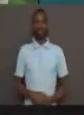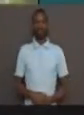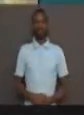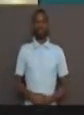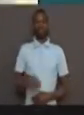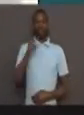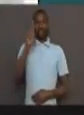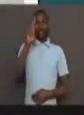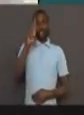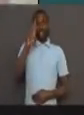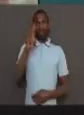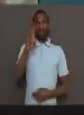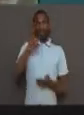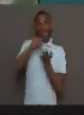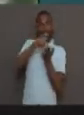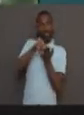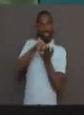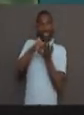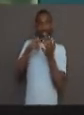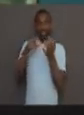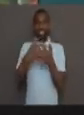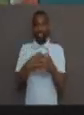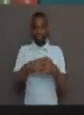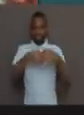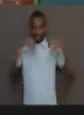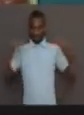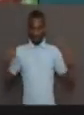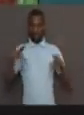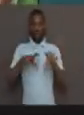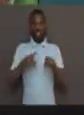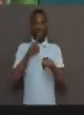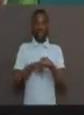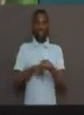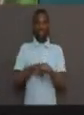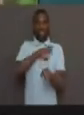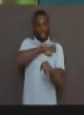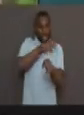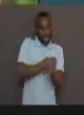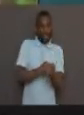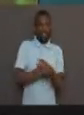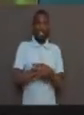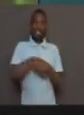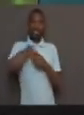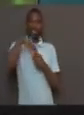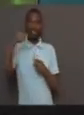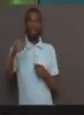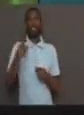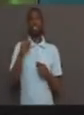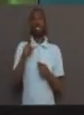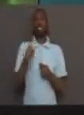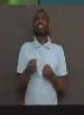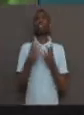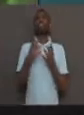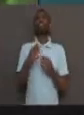When a uranium nuclide fissions, it releases an energy of